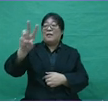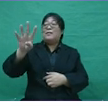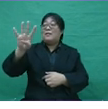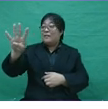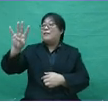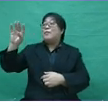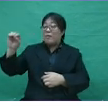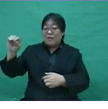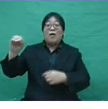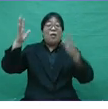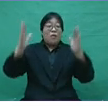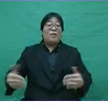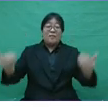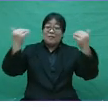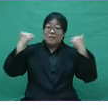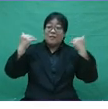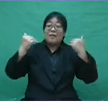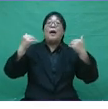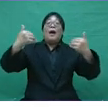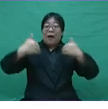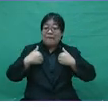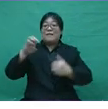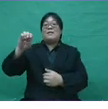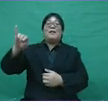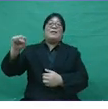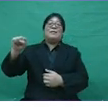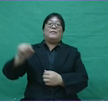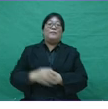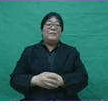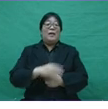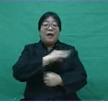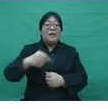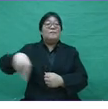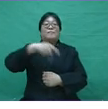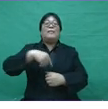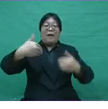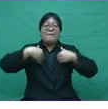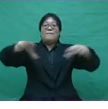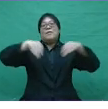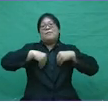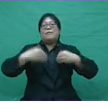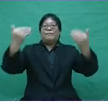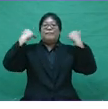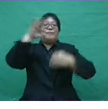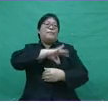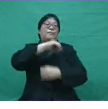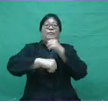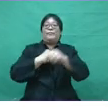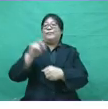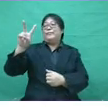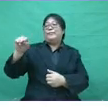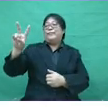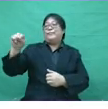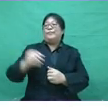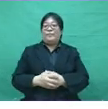764,400 unemployed individuals are covered by EIS and receive unemployment benefits in 2020. It is a